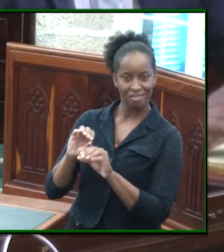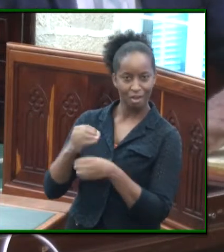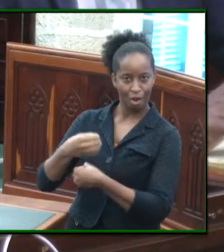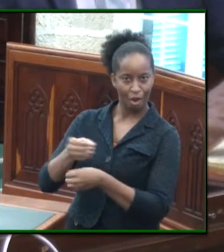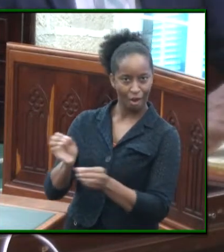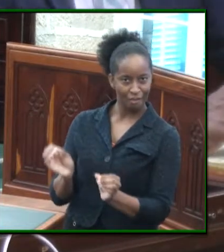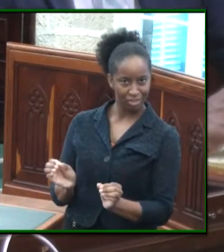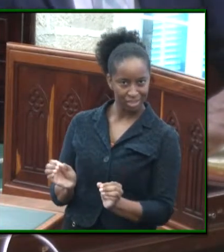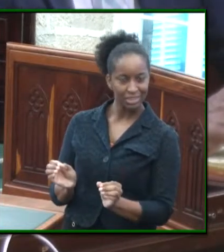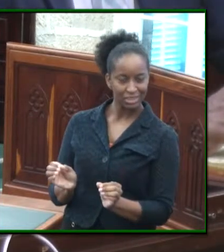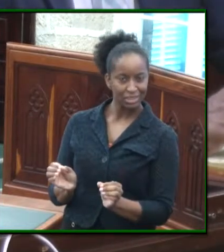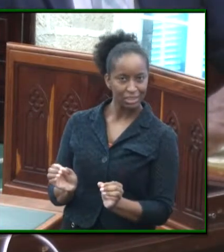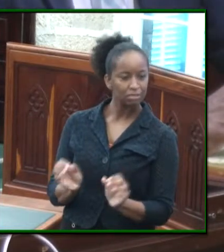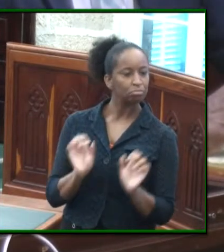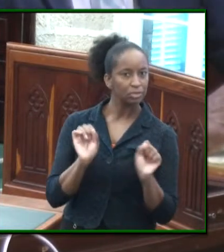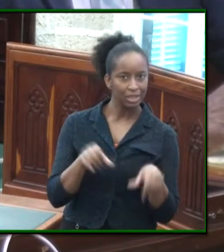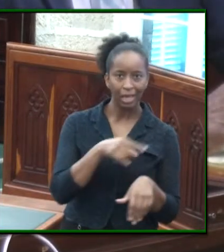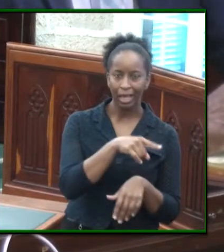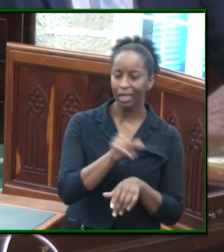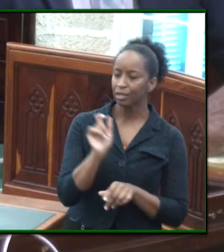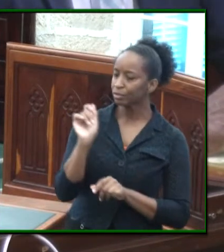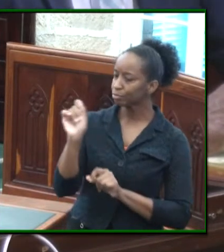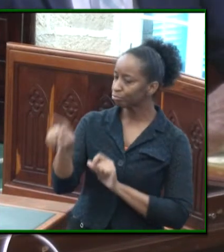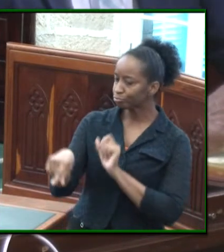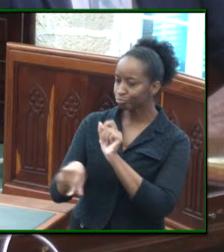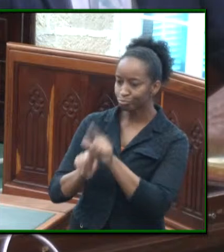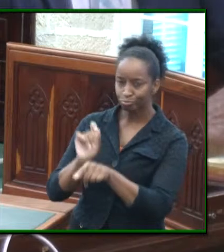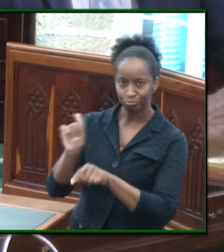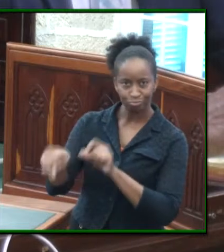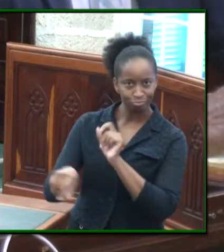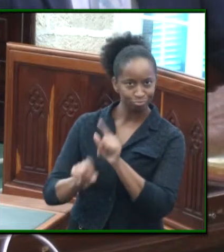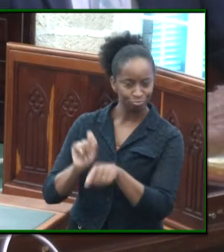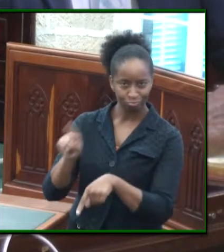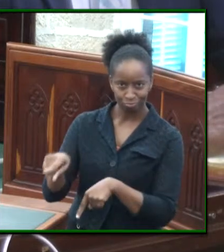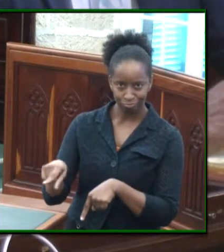grand total of $270 million.